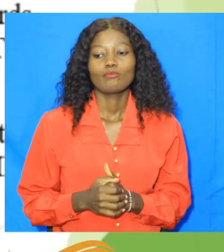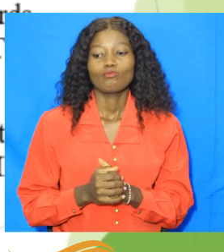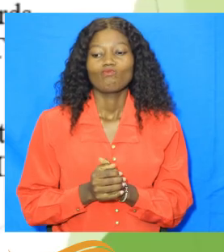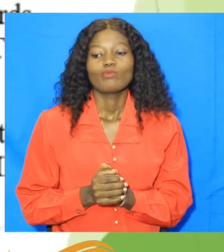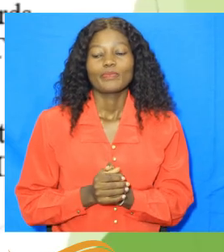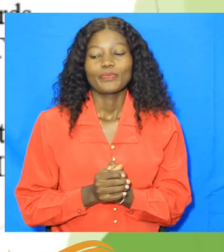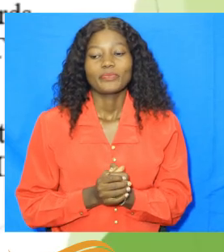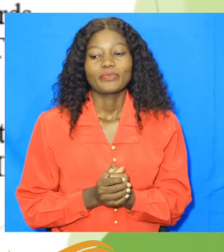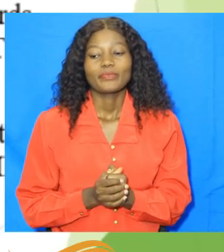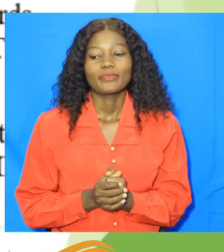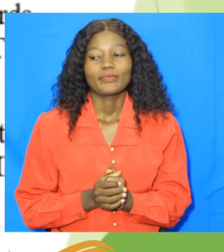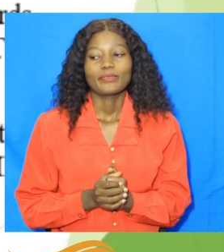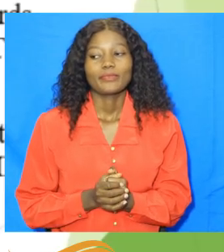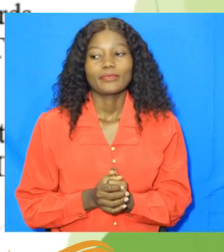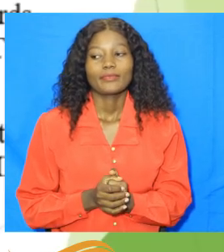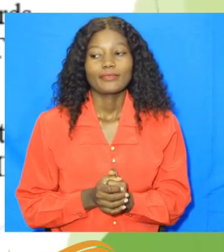athletes.